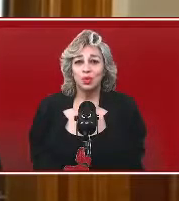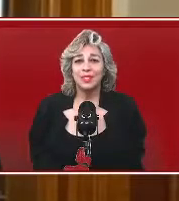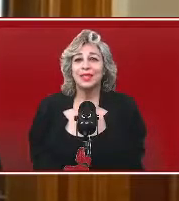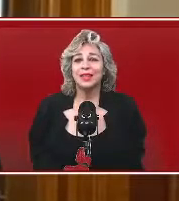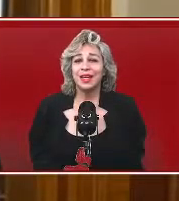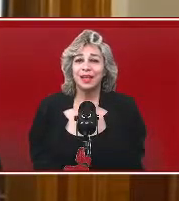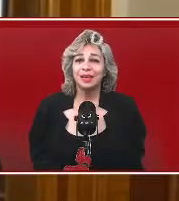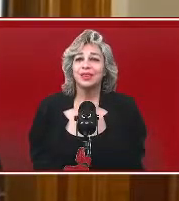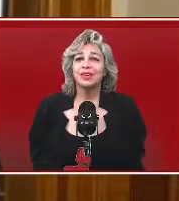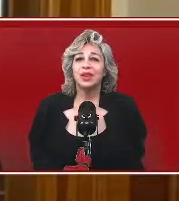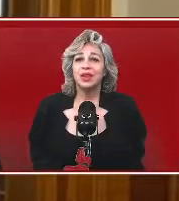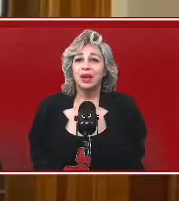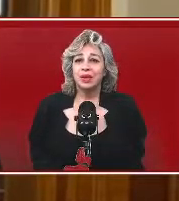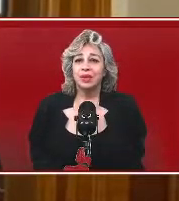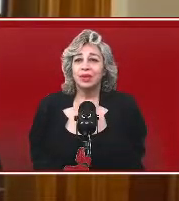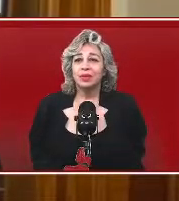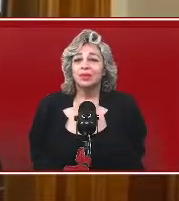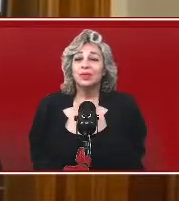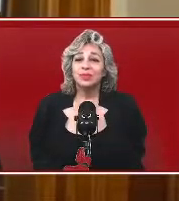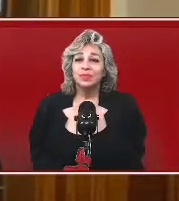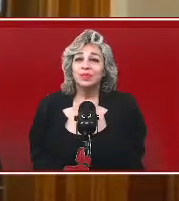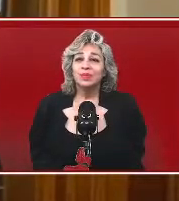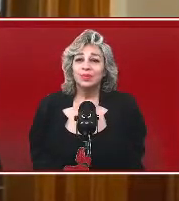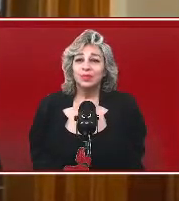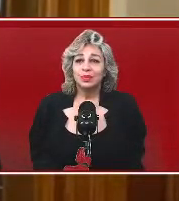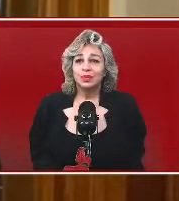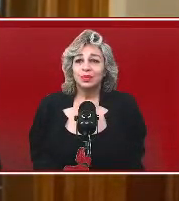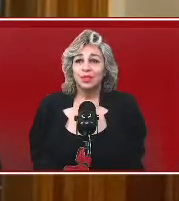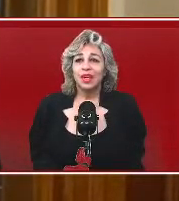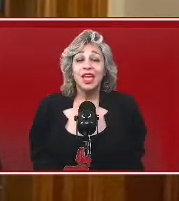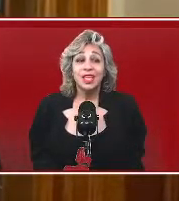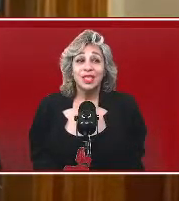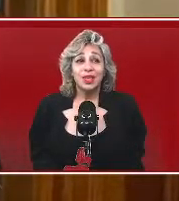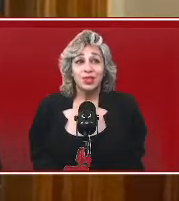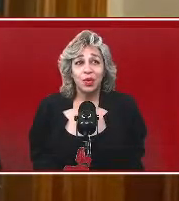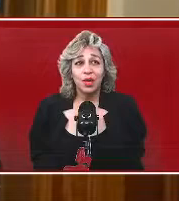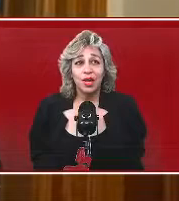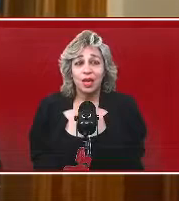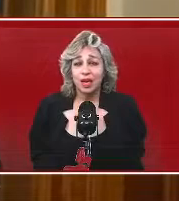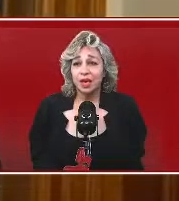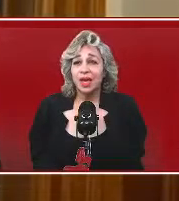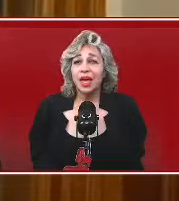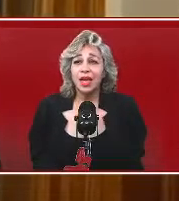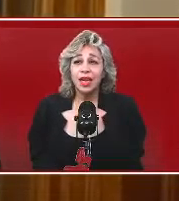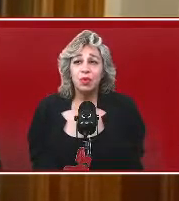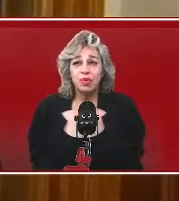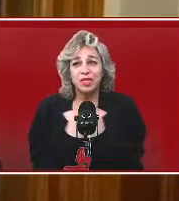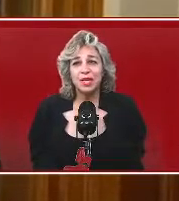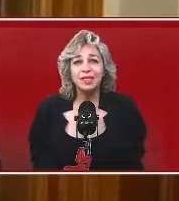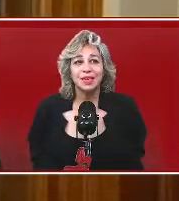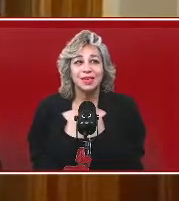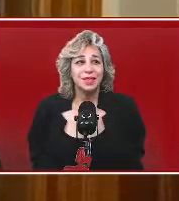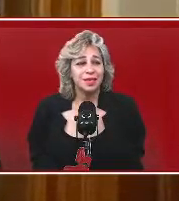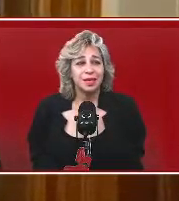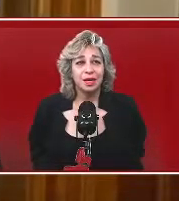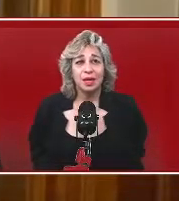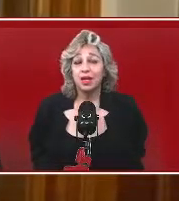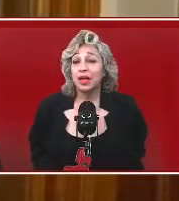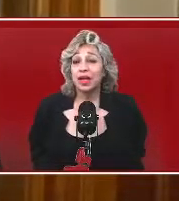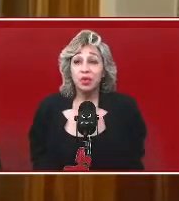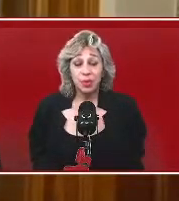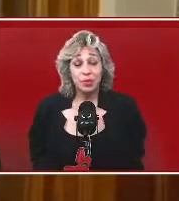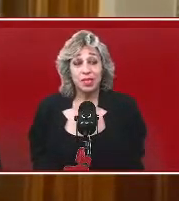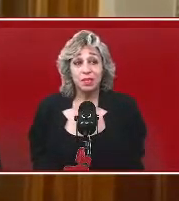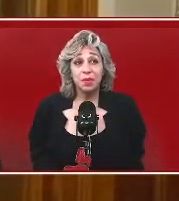Hugo Lopez Él Obrador. es una autoridad. He is Él an nos authority, representa. and he represents A us. mí me